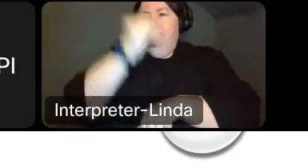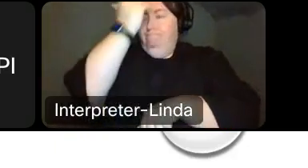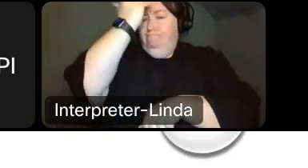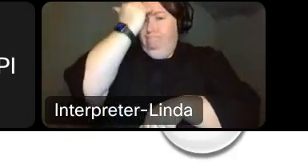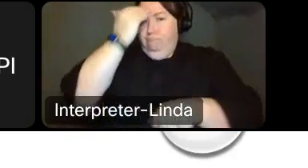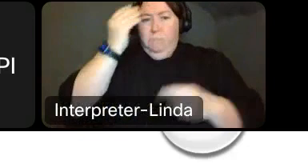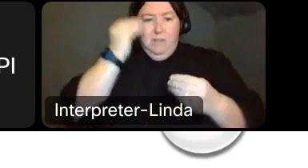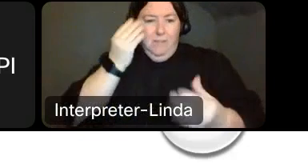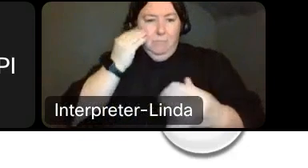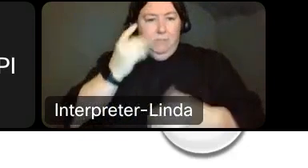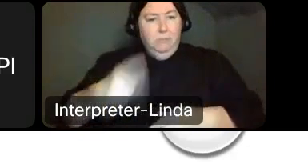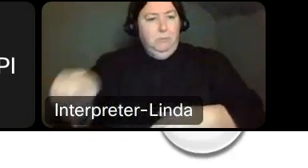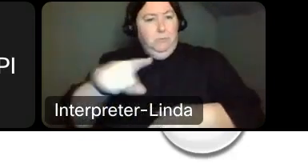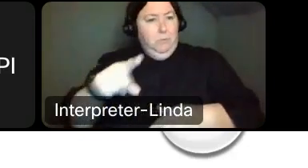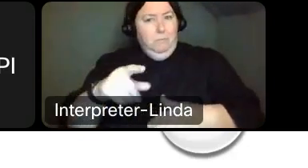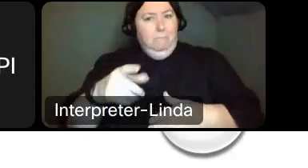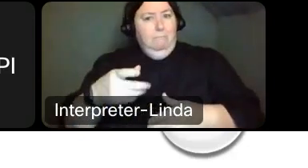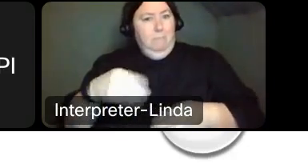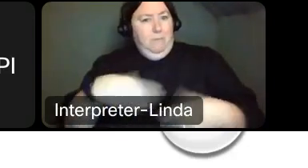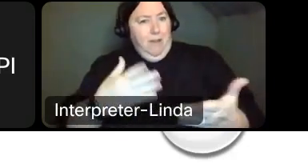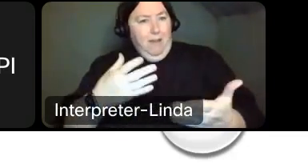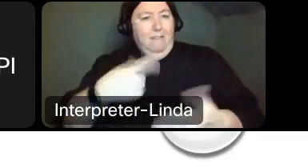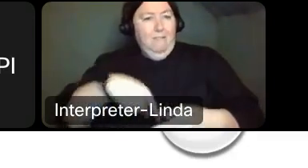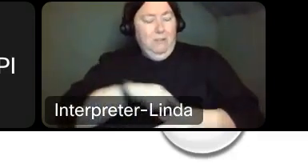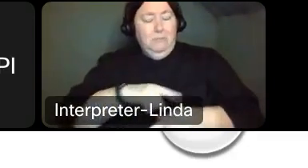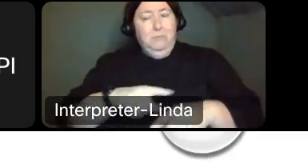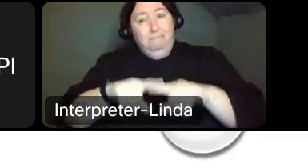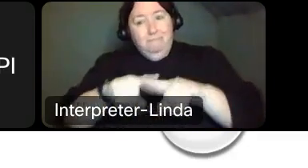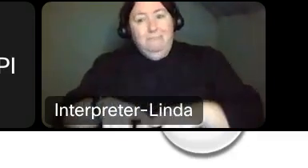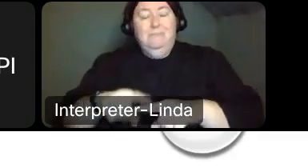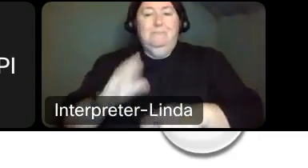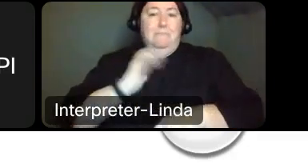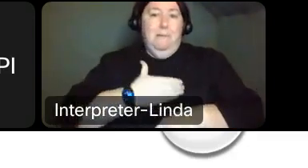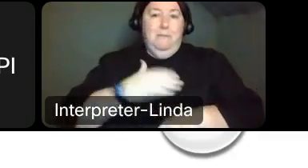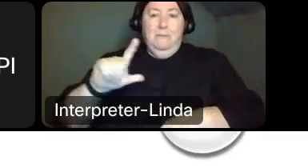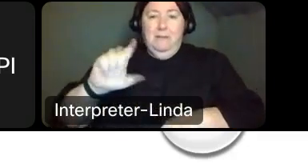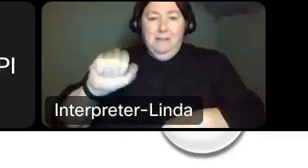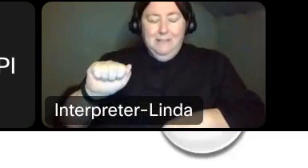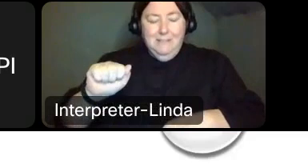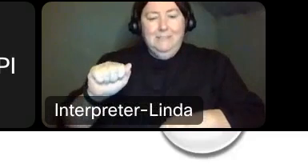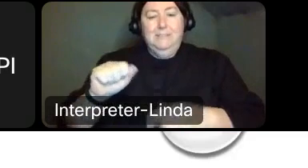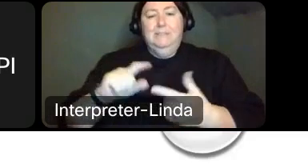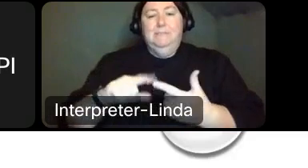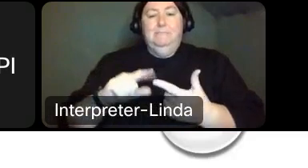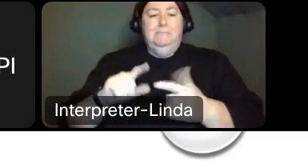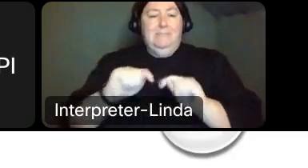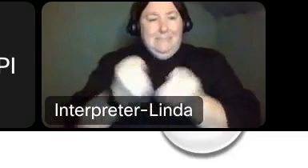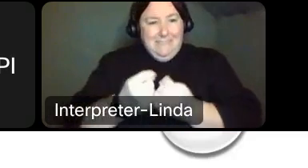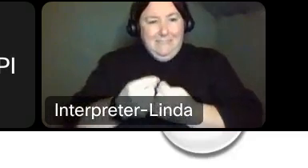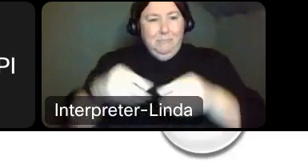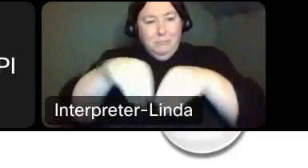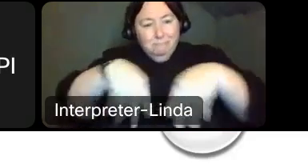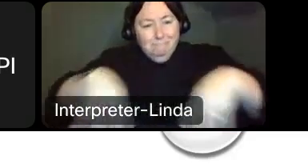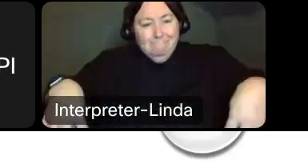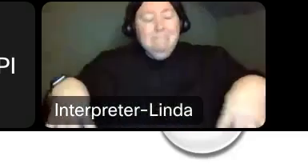you can see here, you all help us provide as we rely upon our LEAs, teams within these LEAs, especially in the